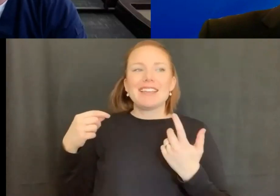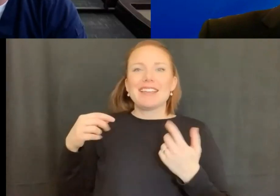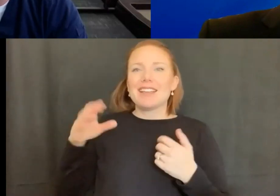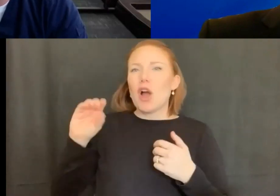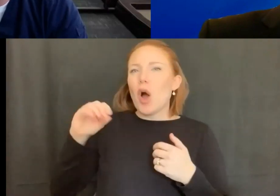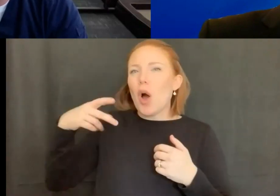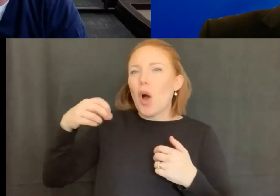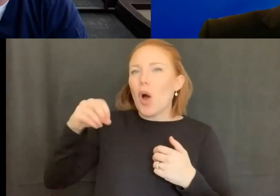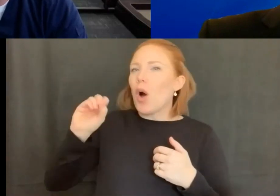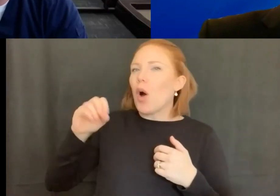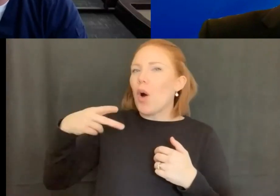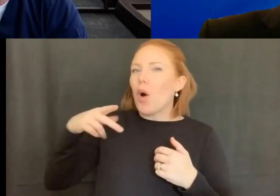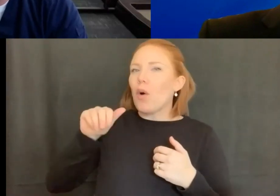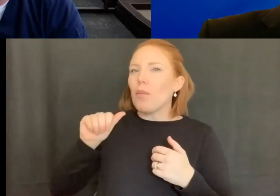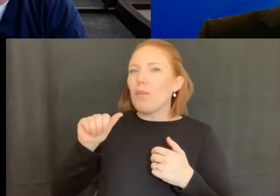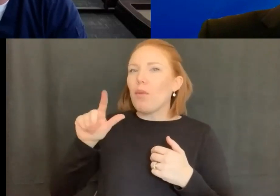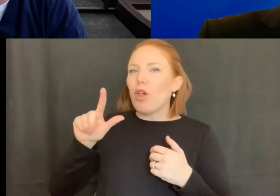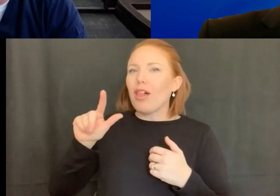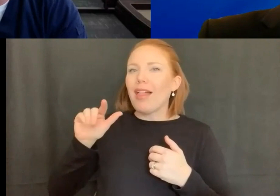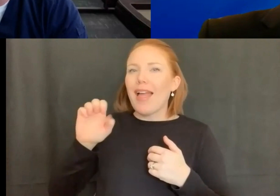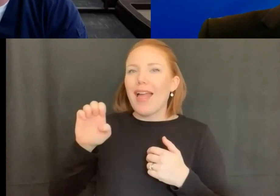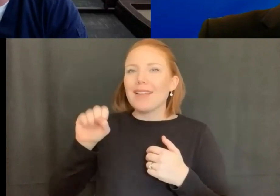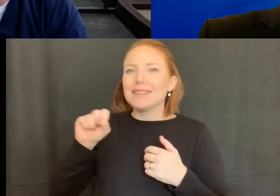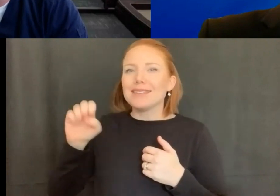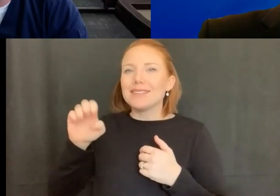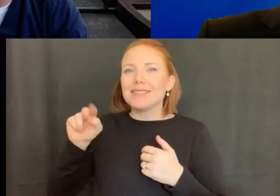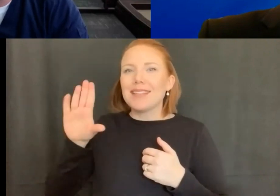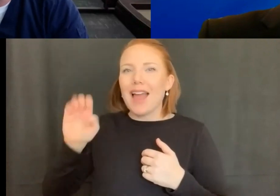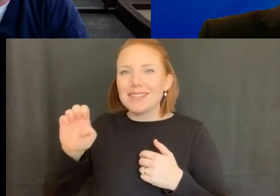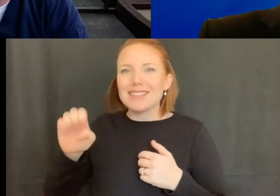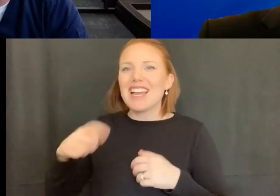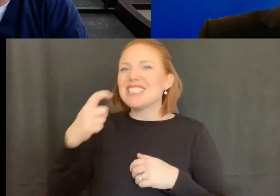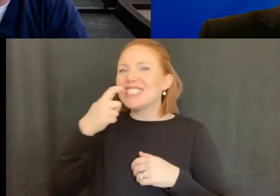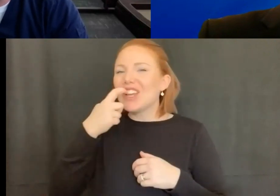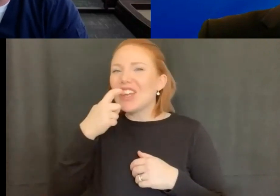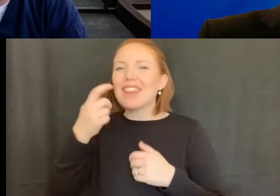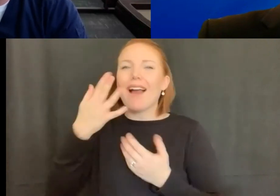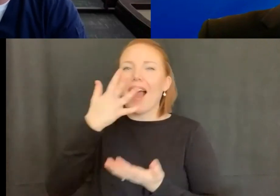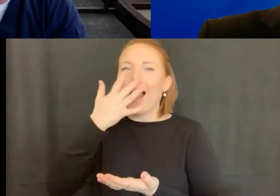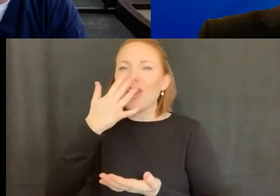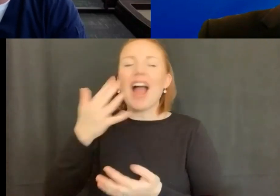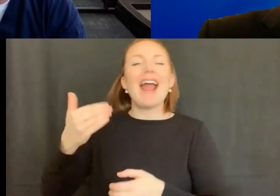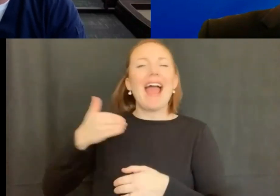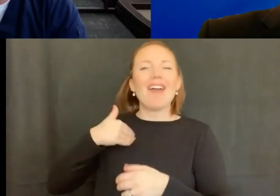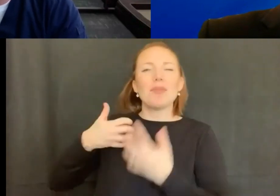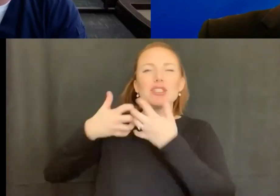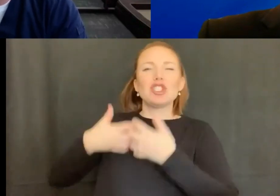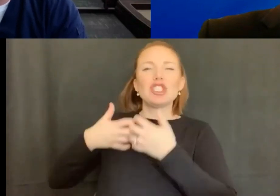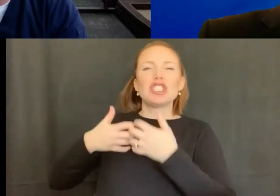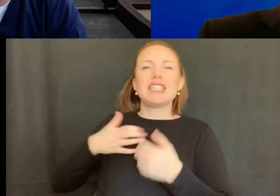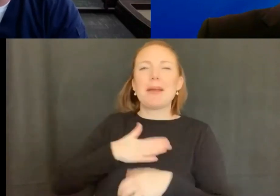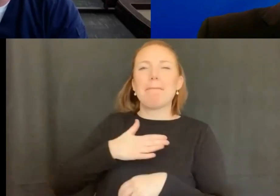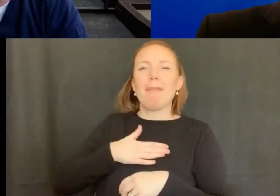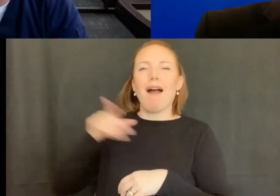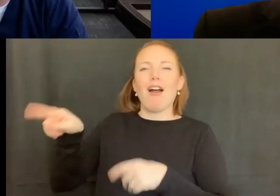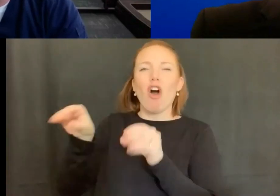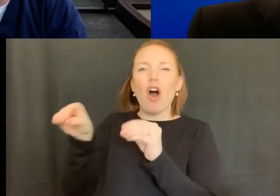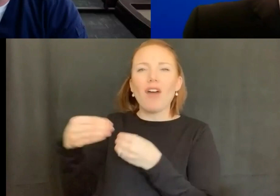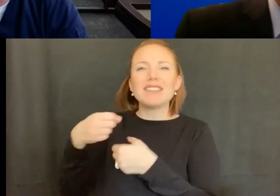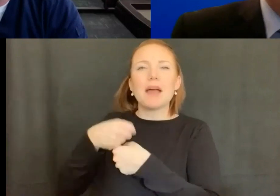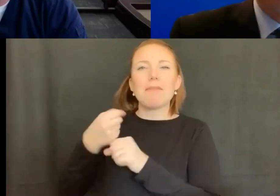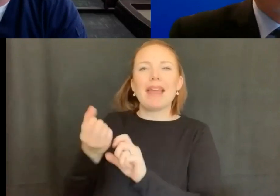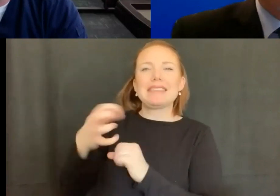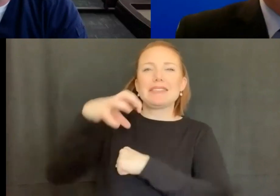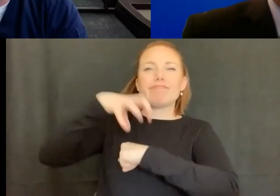opalescence and color and tooth structure, because I have a CEREC machine in my office, which enables me to make crowns and things like that here